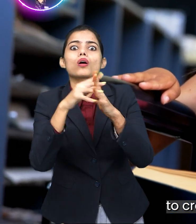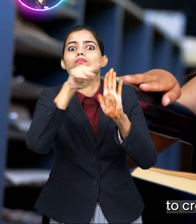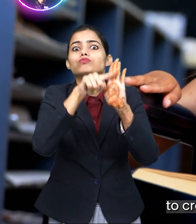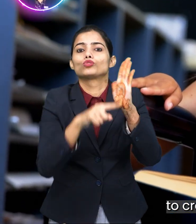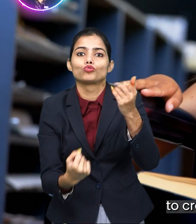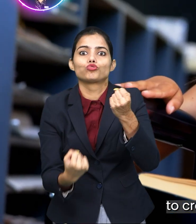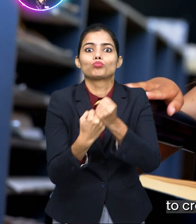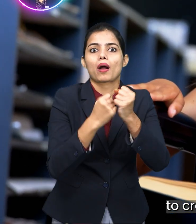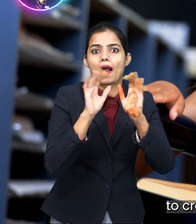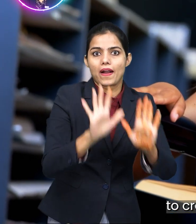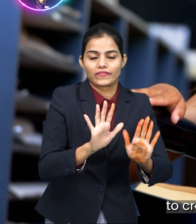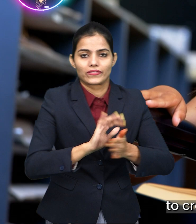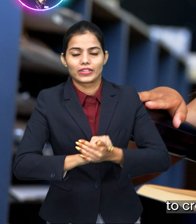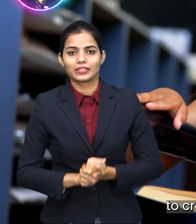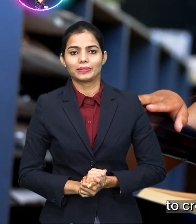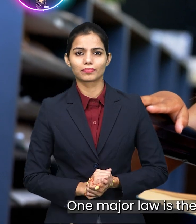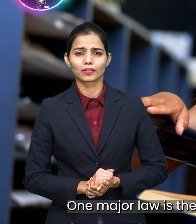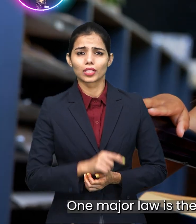it.